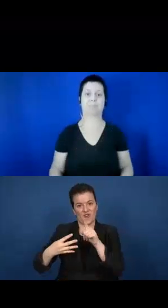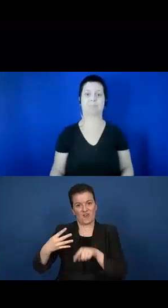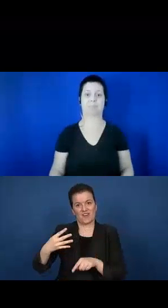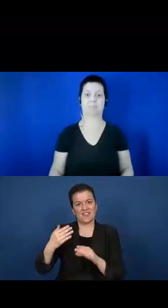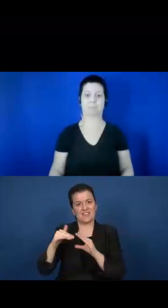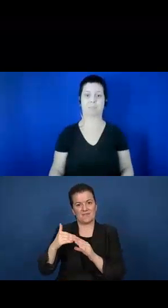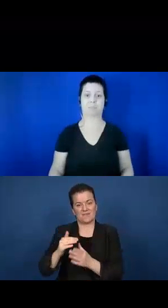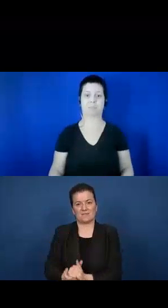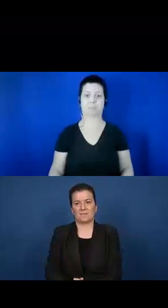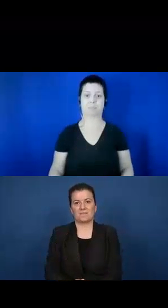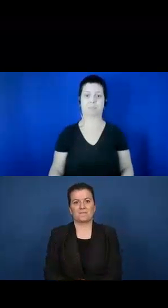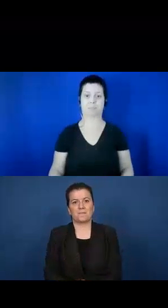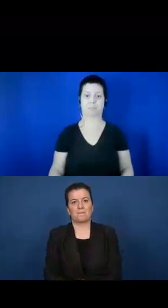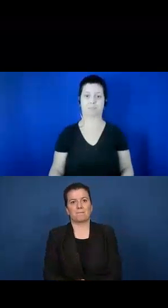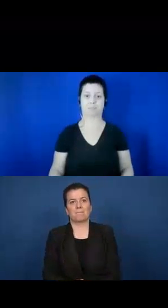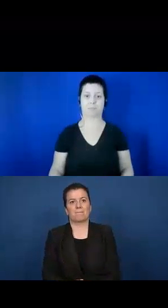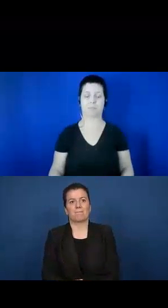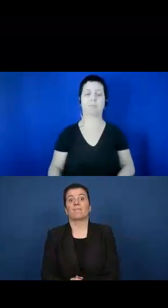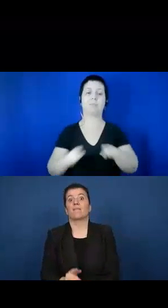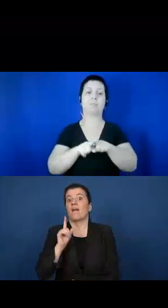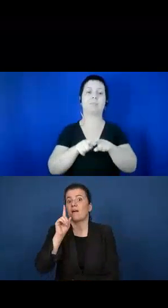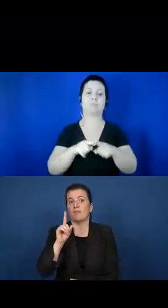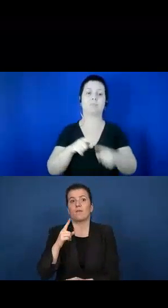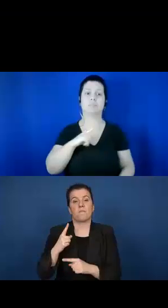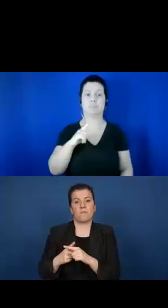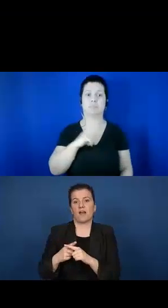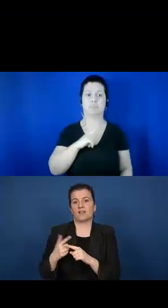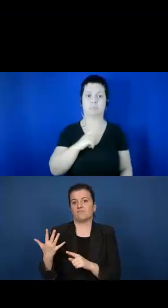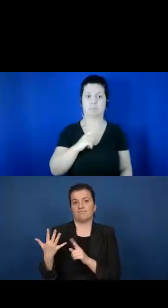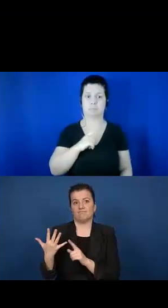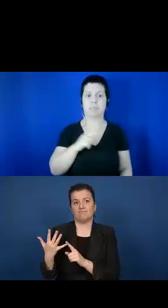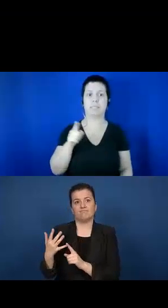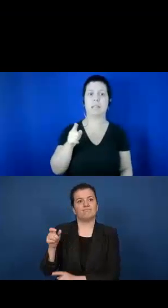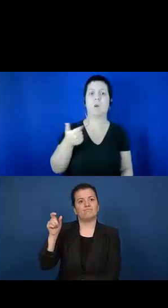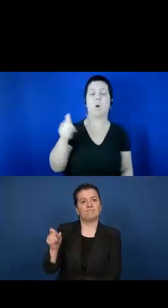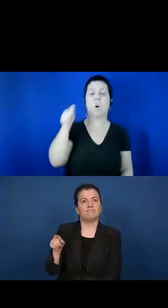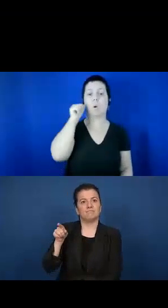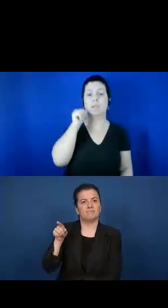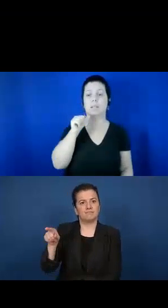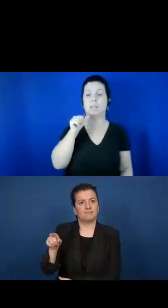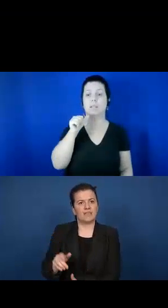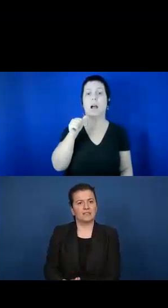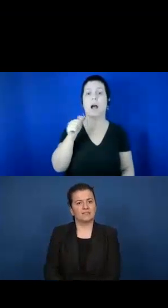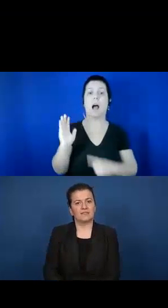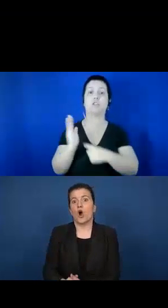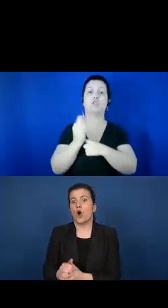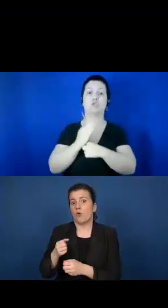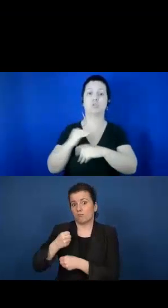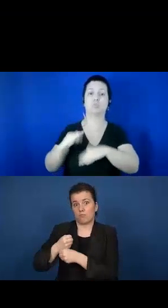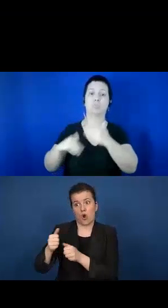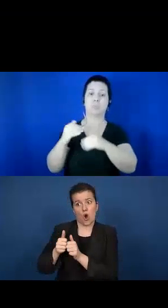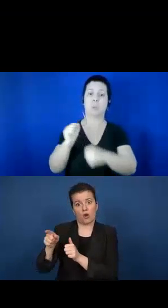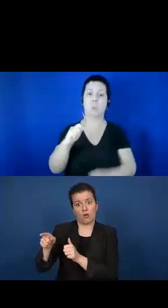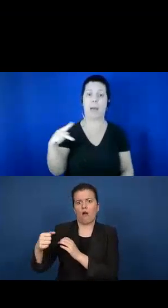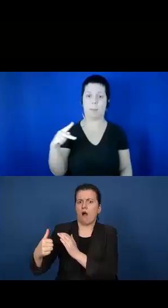acknowledge contribution of a further colleague, Jonas Järvoll, in the development of our toolkit. Thank you for your